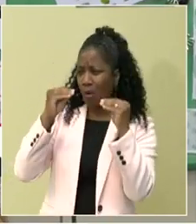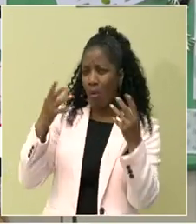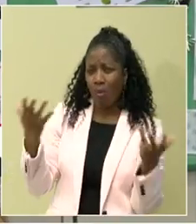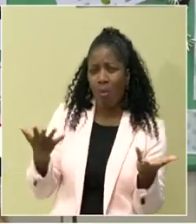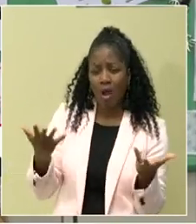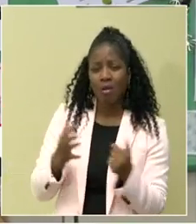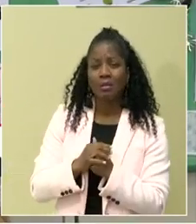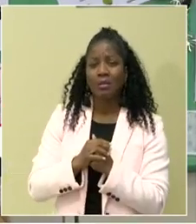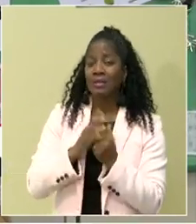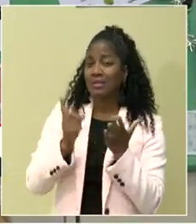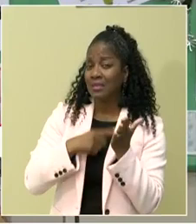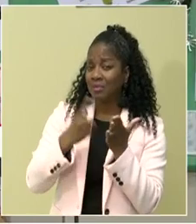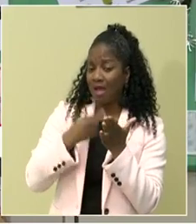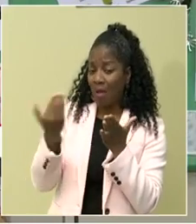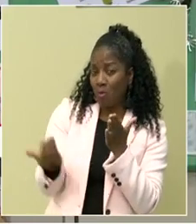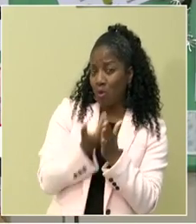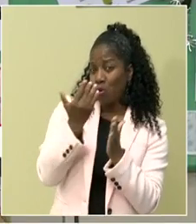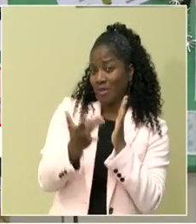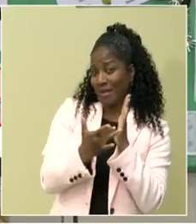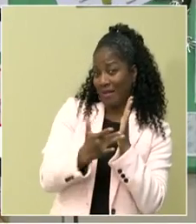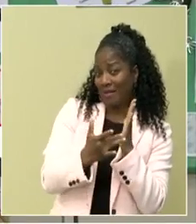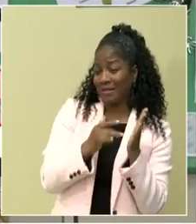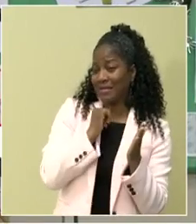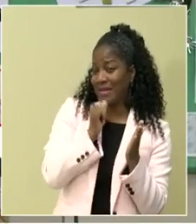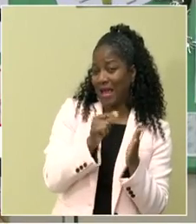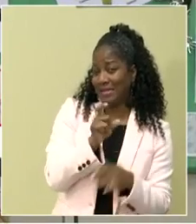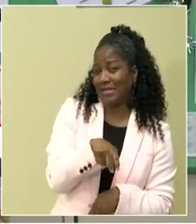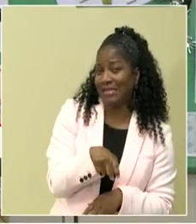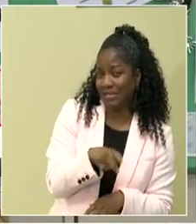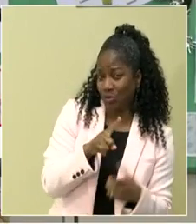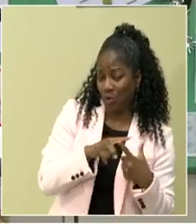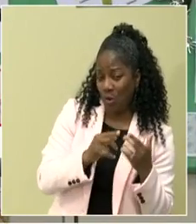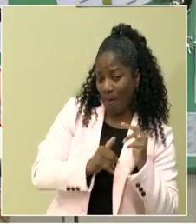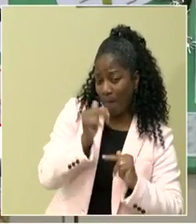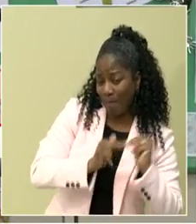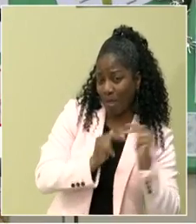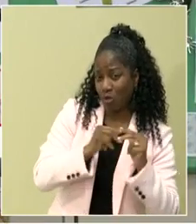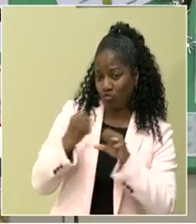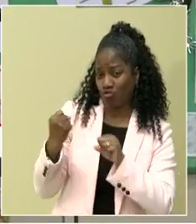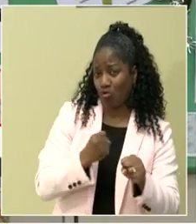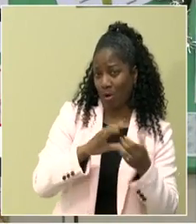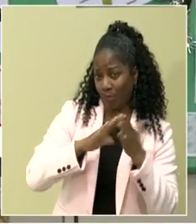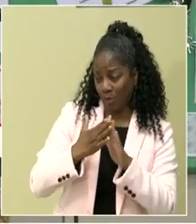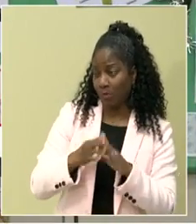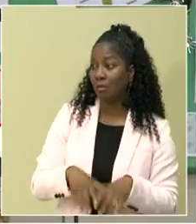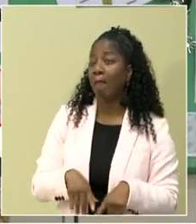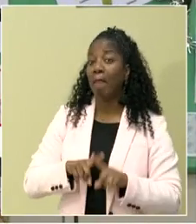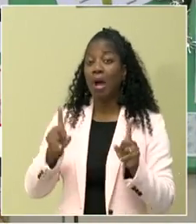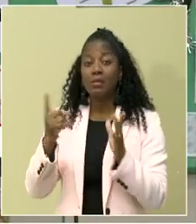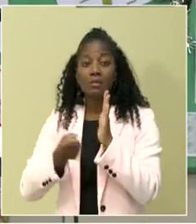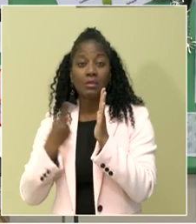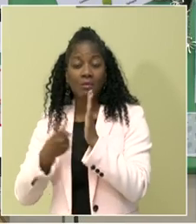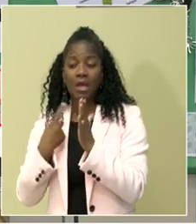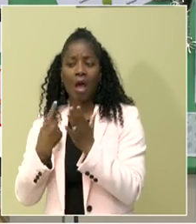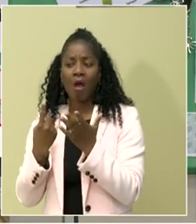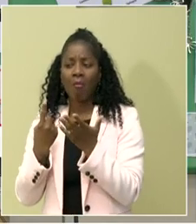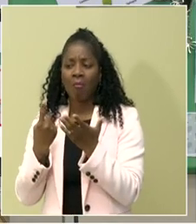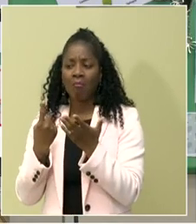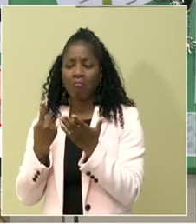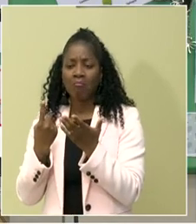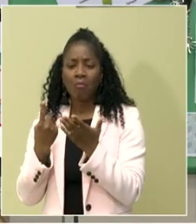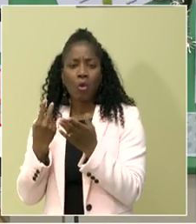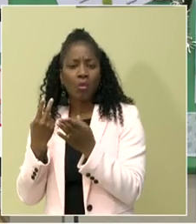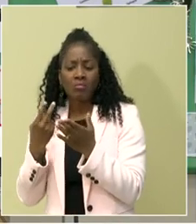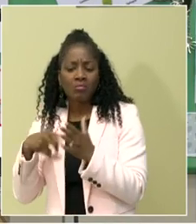sometimes new technology isn't what is needed to build strong community. That sometimes what it takes is just a community